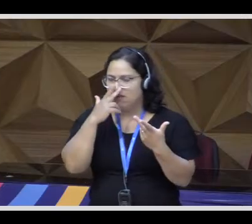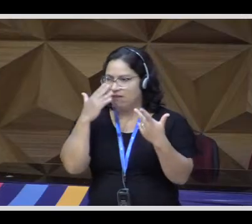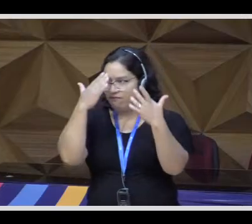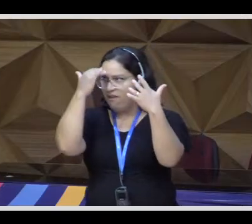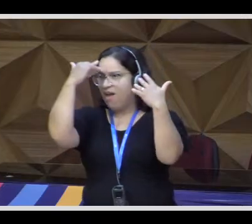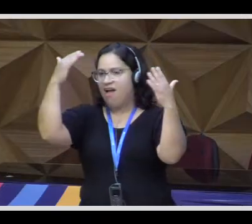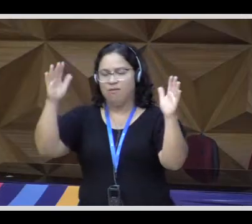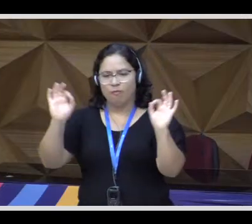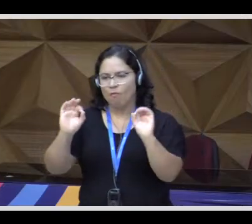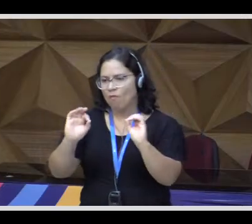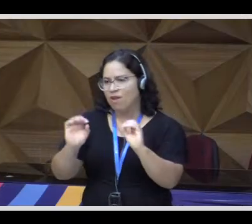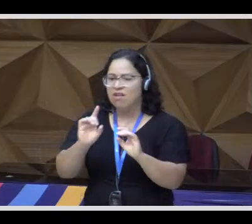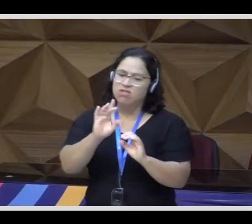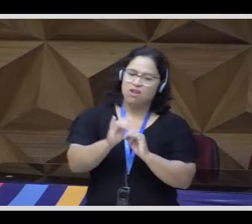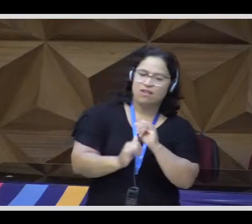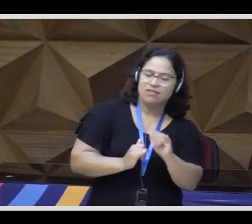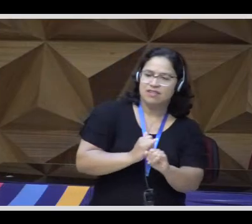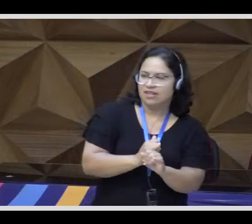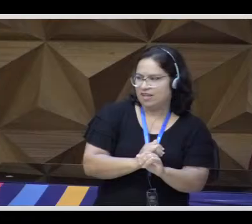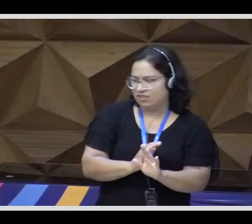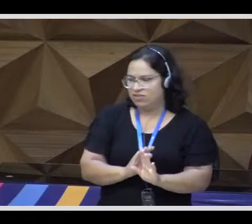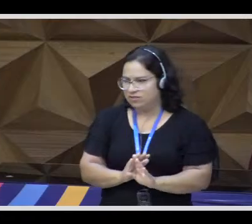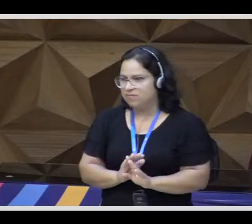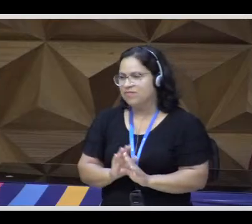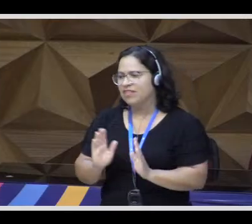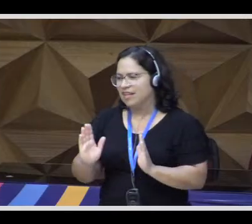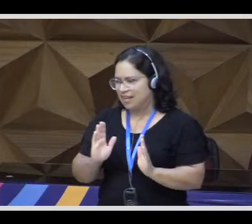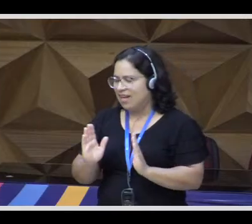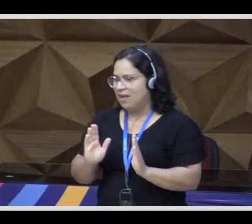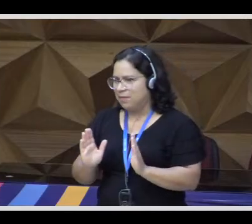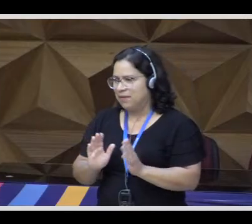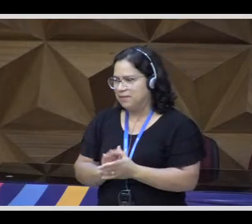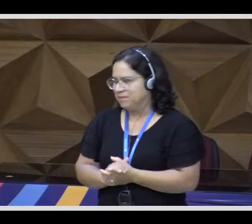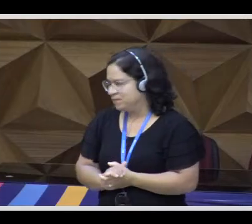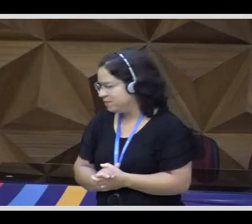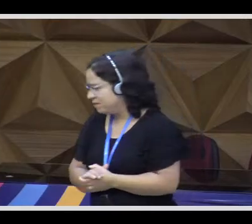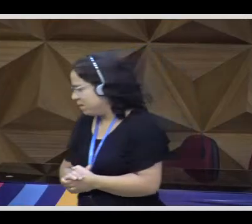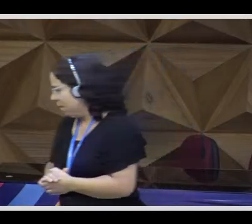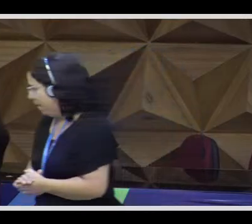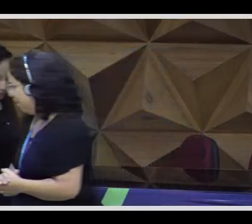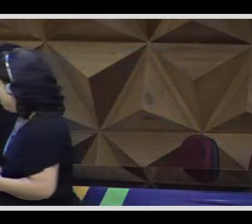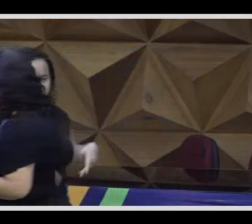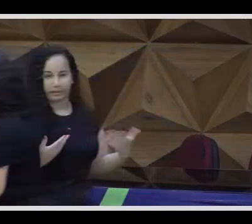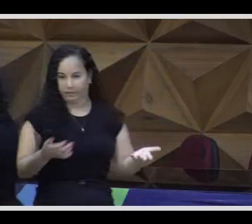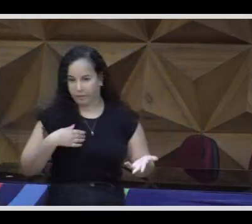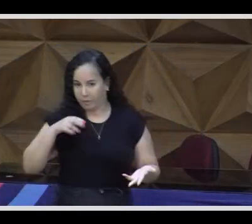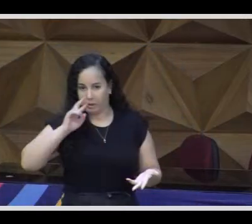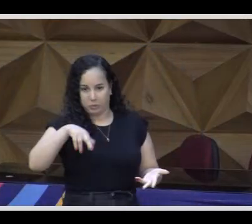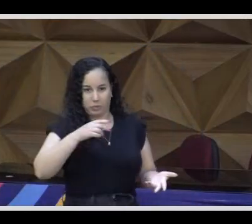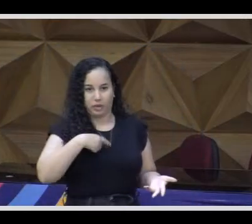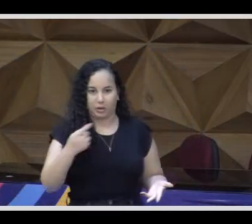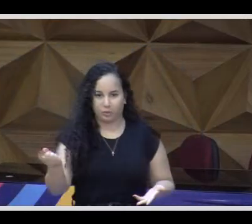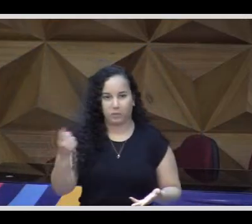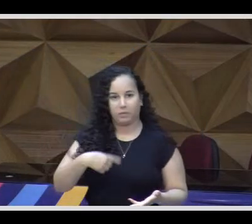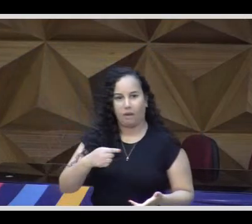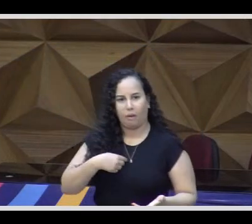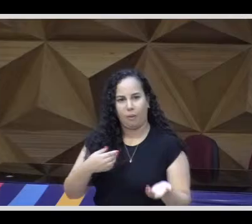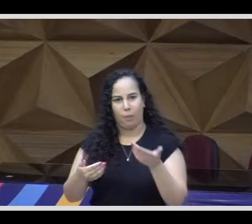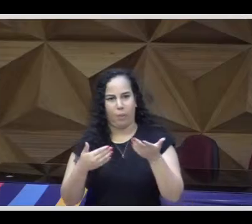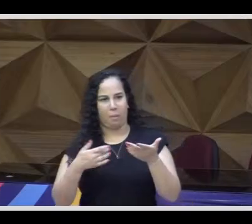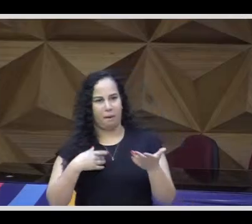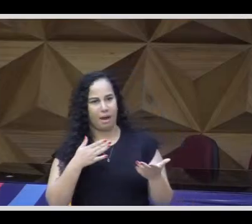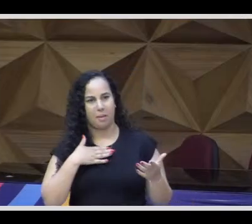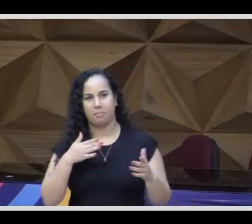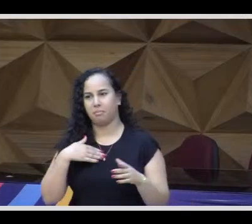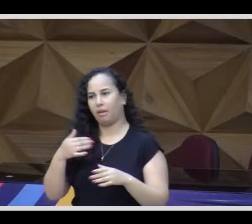internet guy, right, at that time. So when the outcomes came out, I was able to compare my